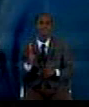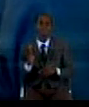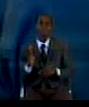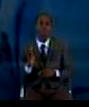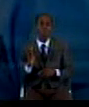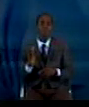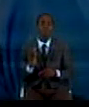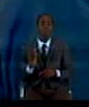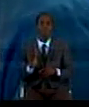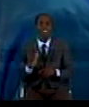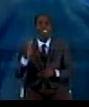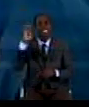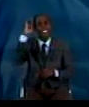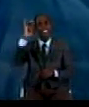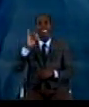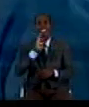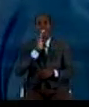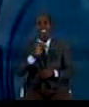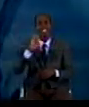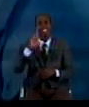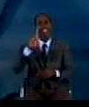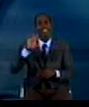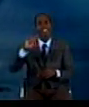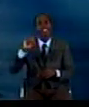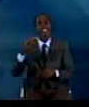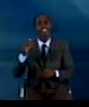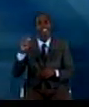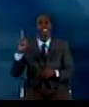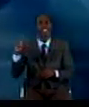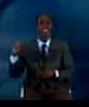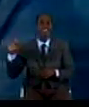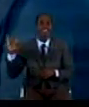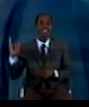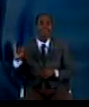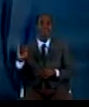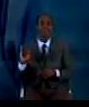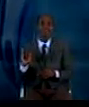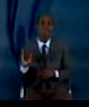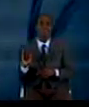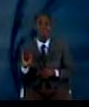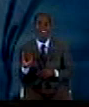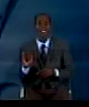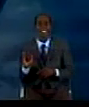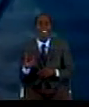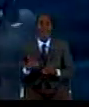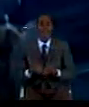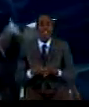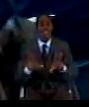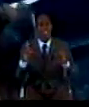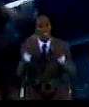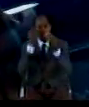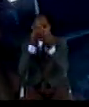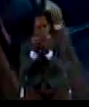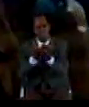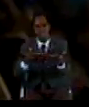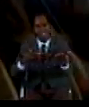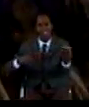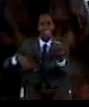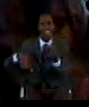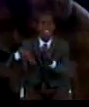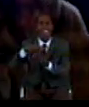forever. God is faithful. He is El Shaddai. Tell the word of his salvation. Spread the